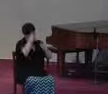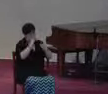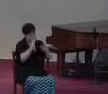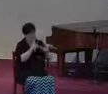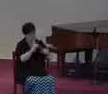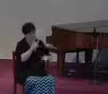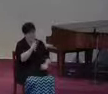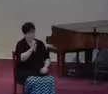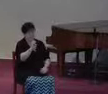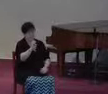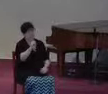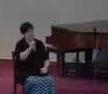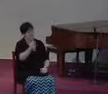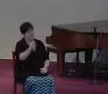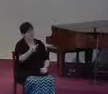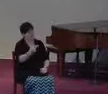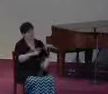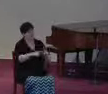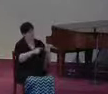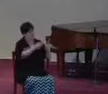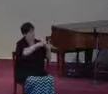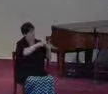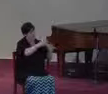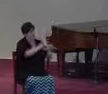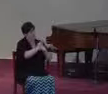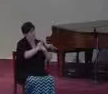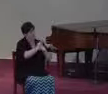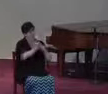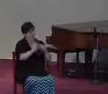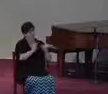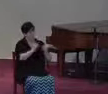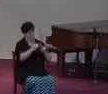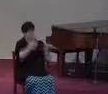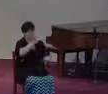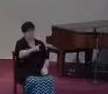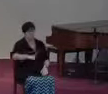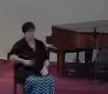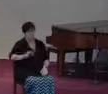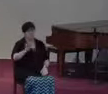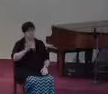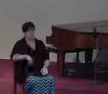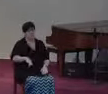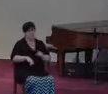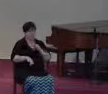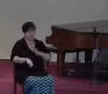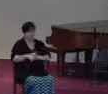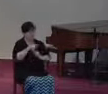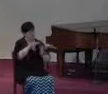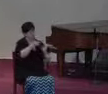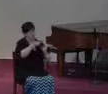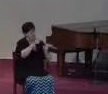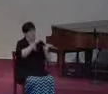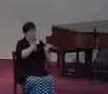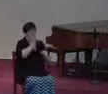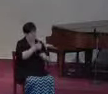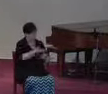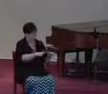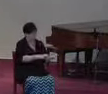a word from the Lord that he would not die before he saw the Messiah with his eyes.